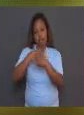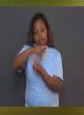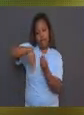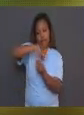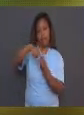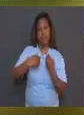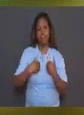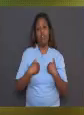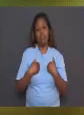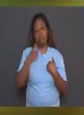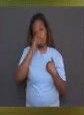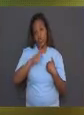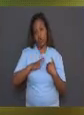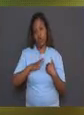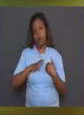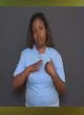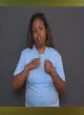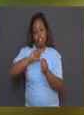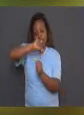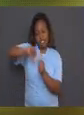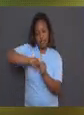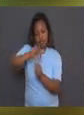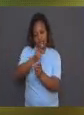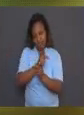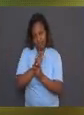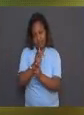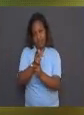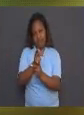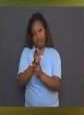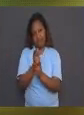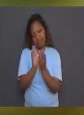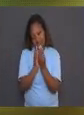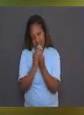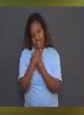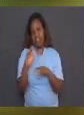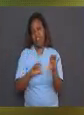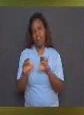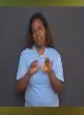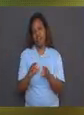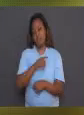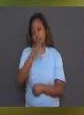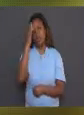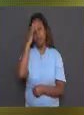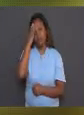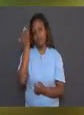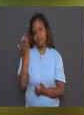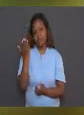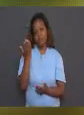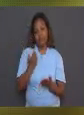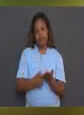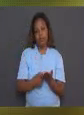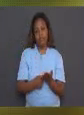world care about each other. They know that they